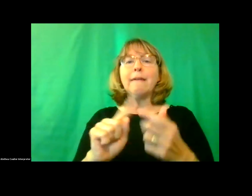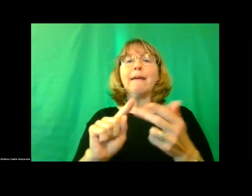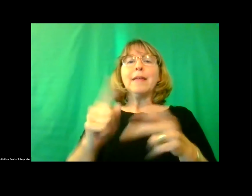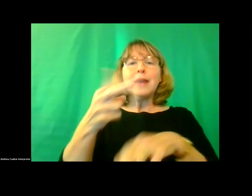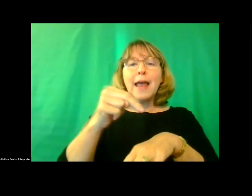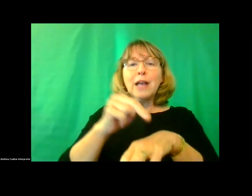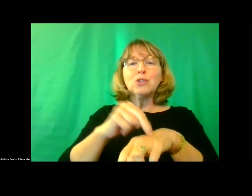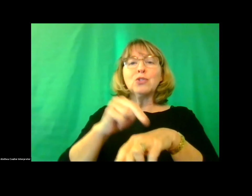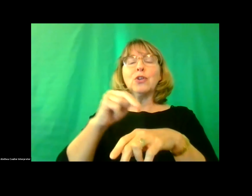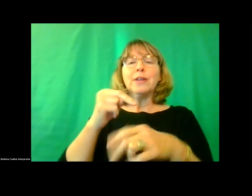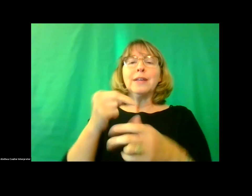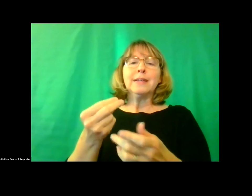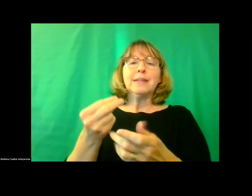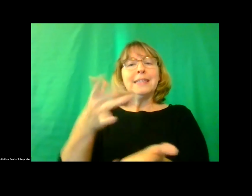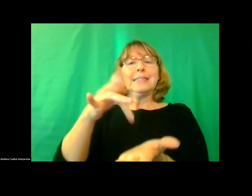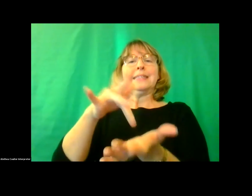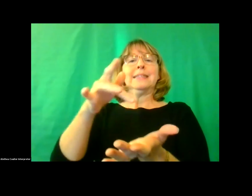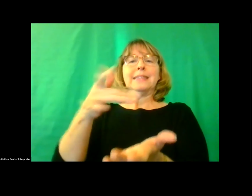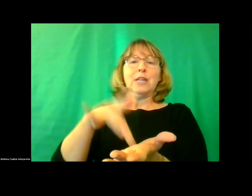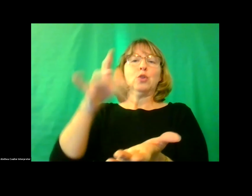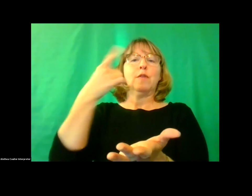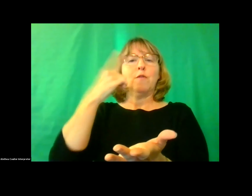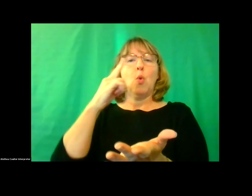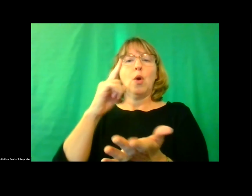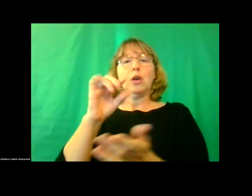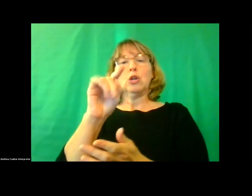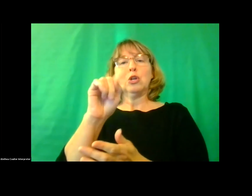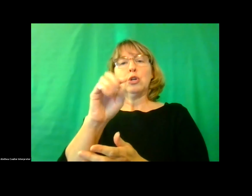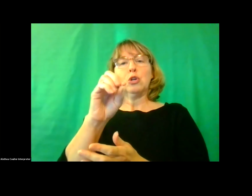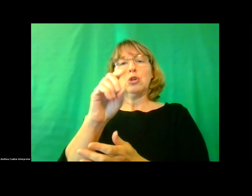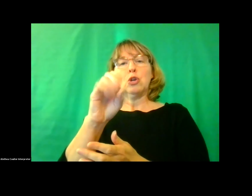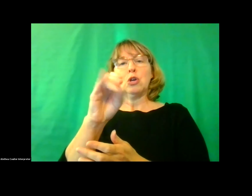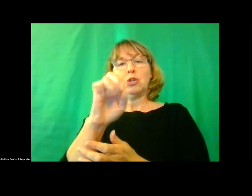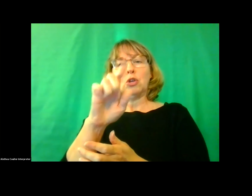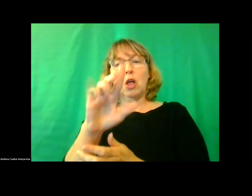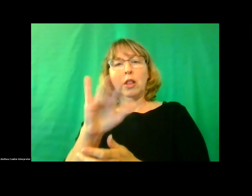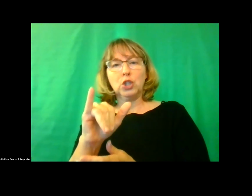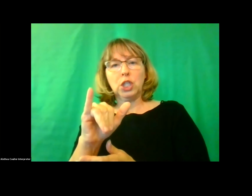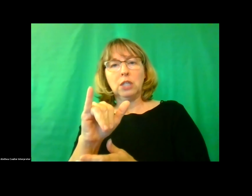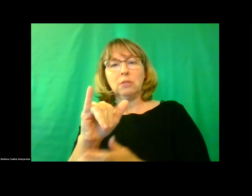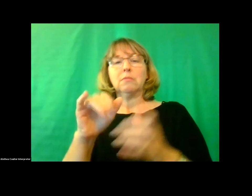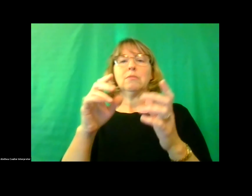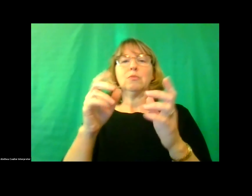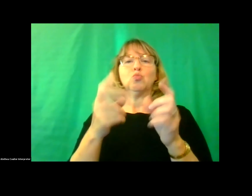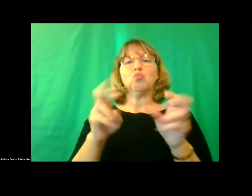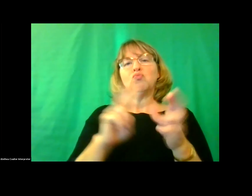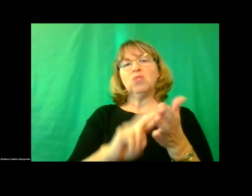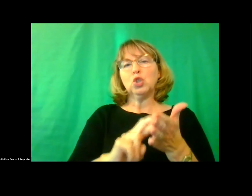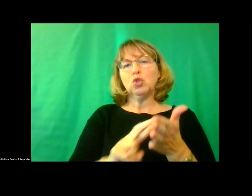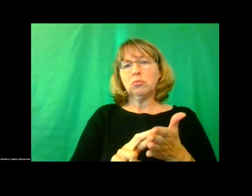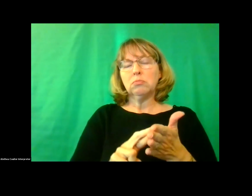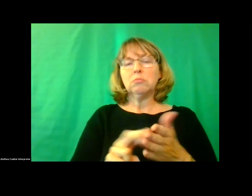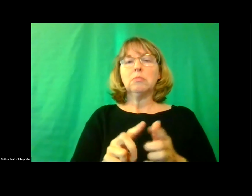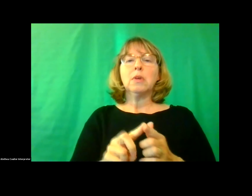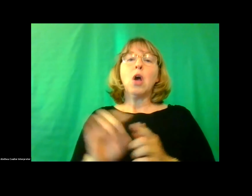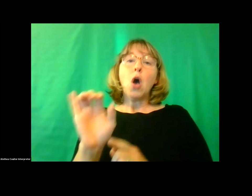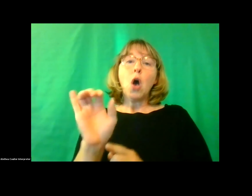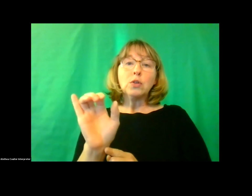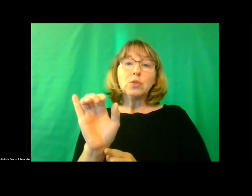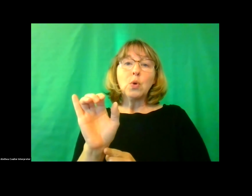for Toxicology Research, as well as the EPA, just to name a few. In addition, Dr. Corey-Slechta has served on